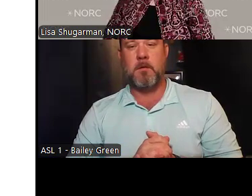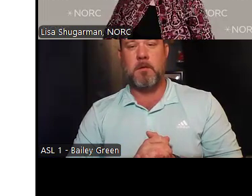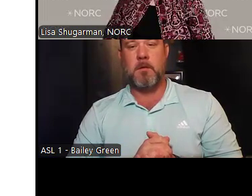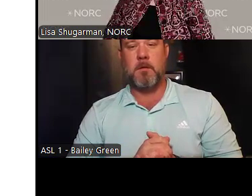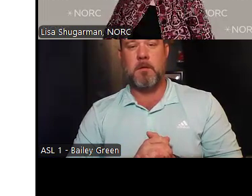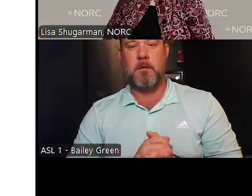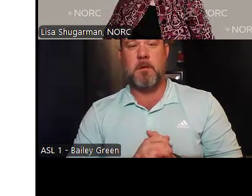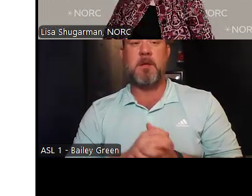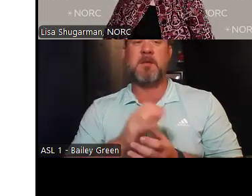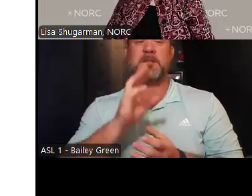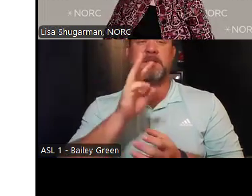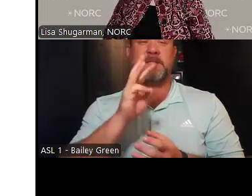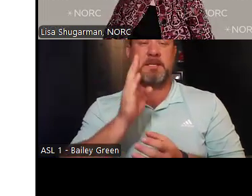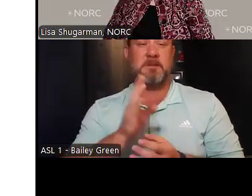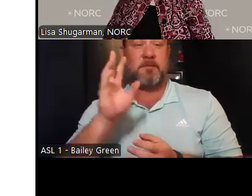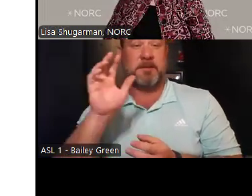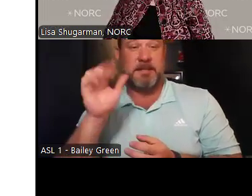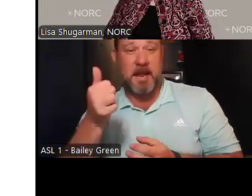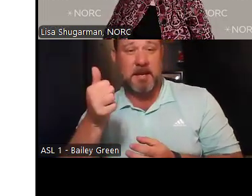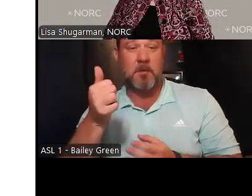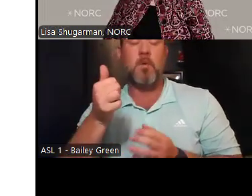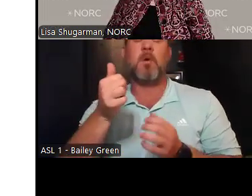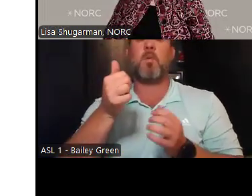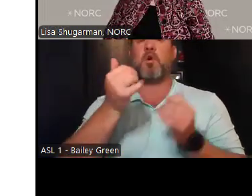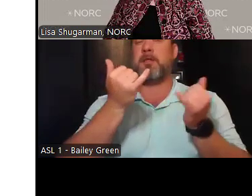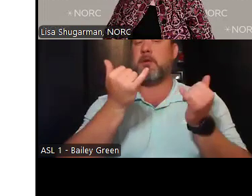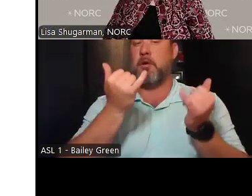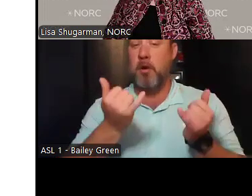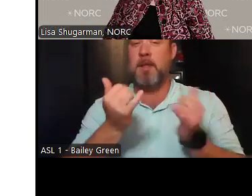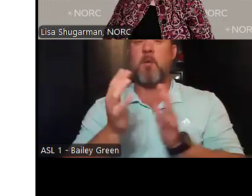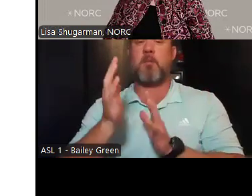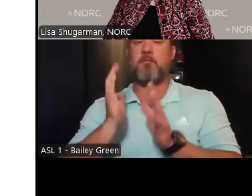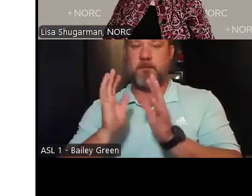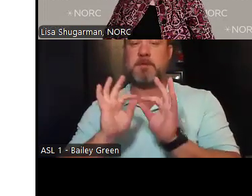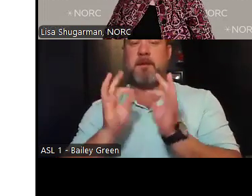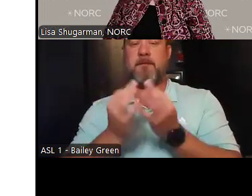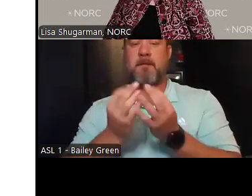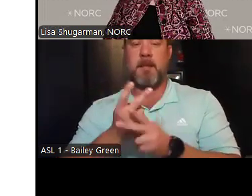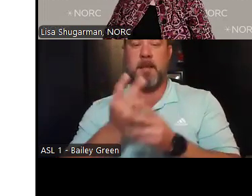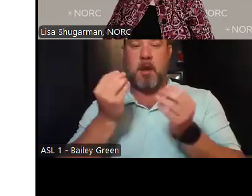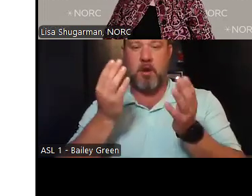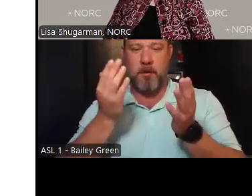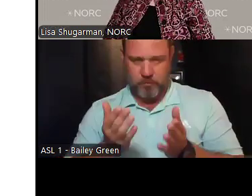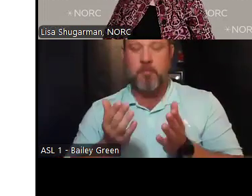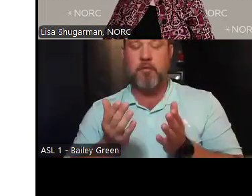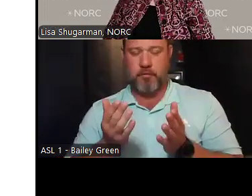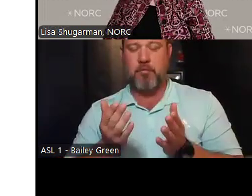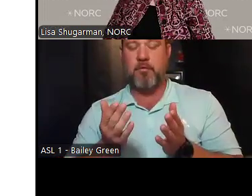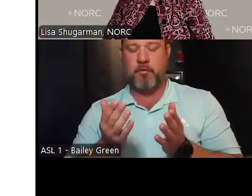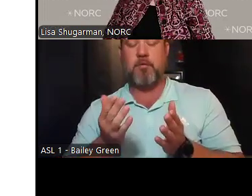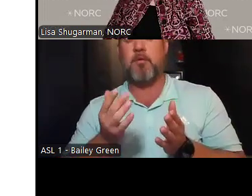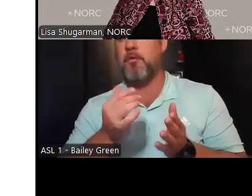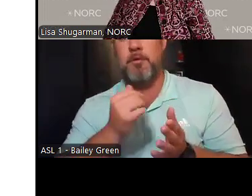6 in 10 of the survey respondents currently or were previously family caregivers. They are most concerned with not